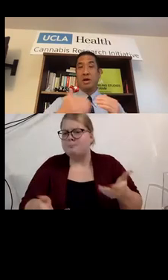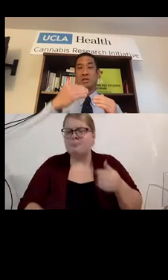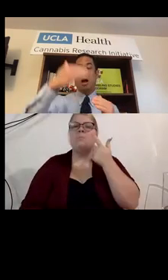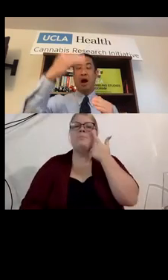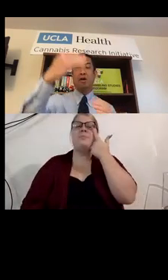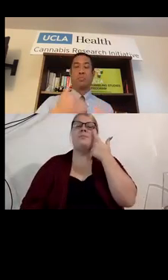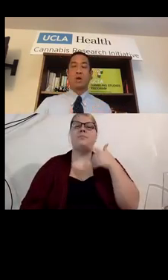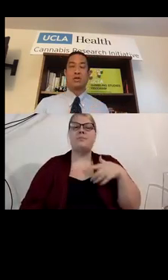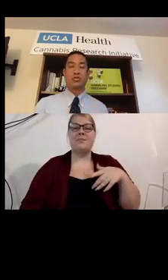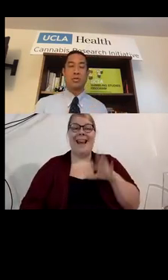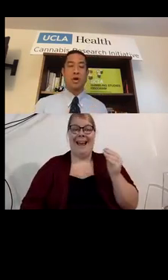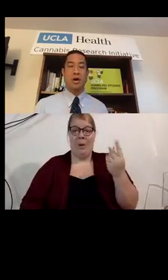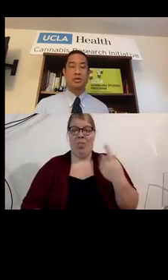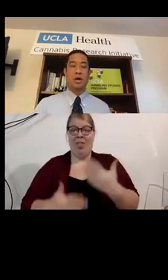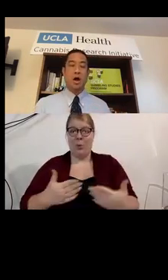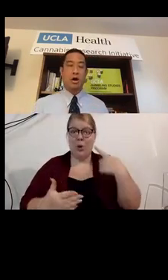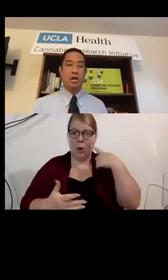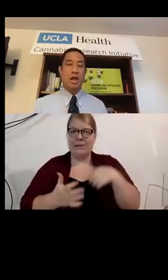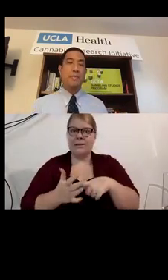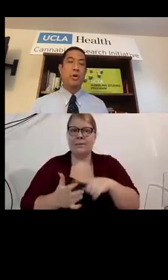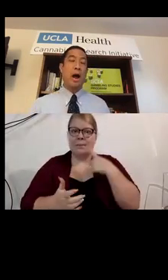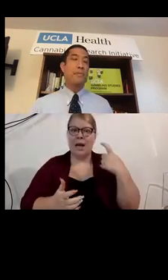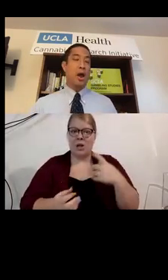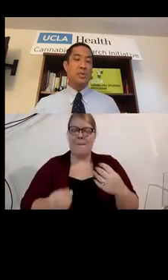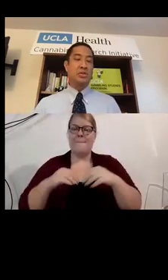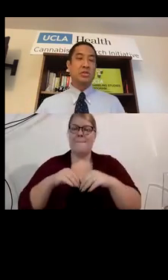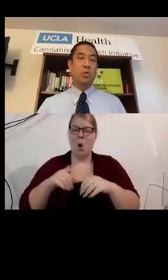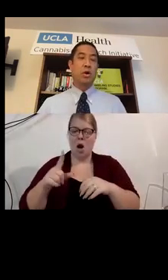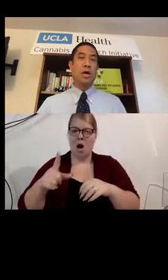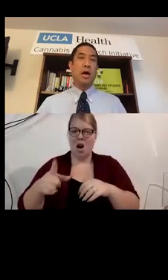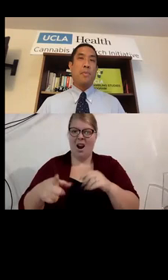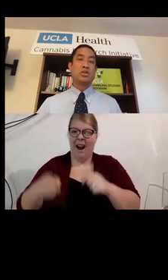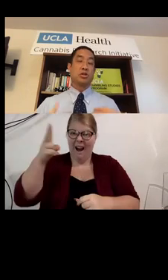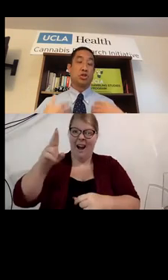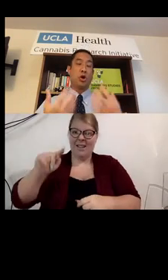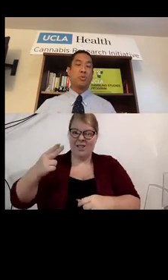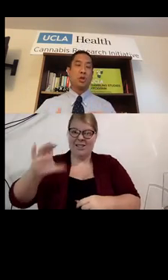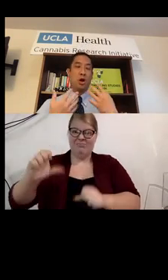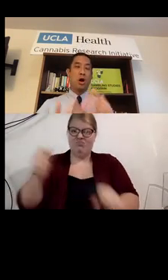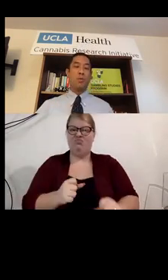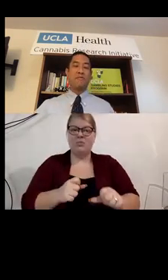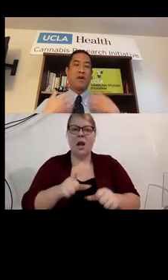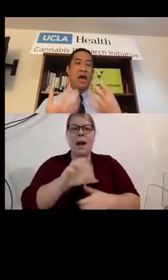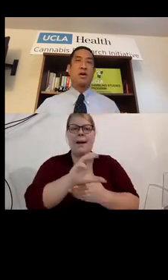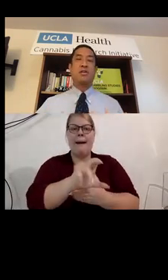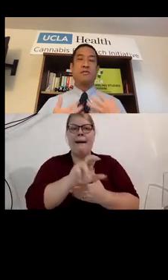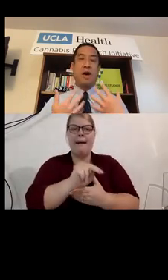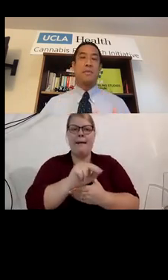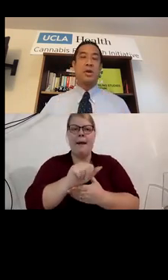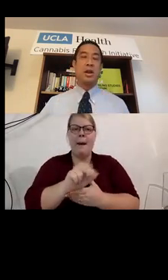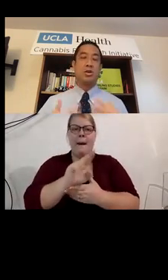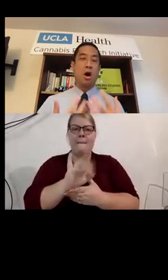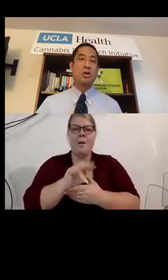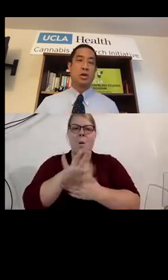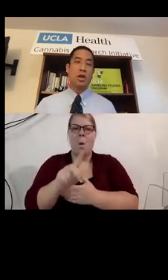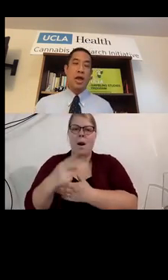more of, because of the higher concentrated products, are cannabinoid hyperemesis, where patients are showing up in the ER with violent